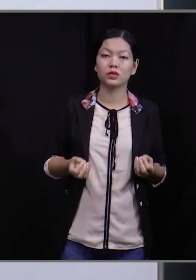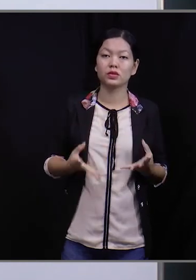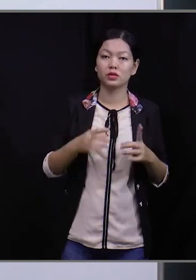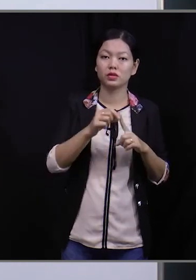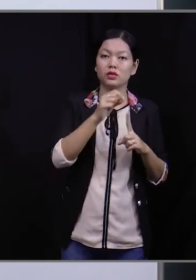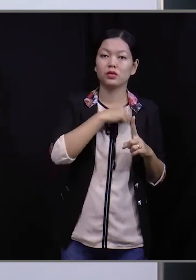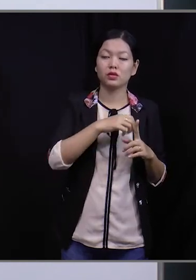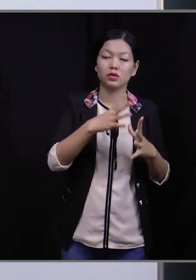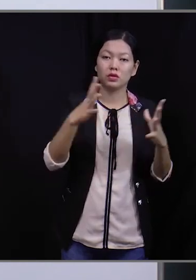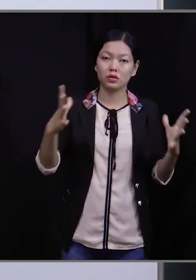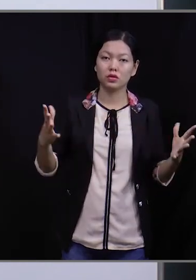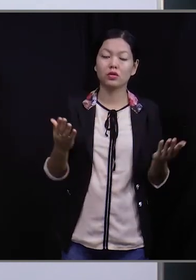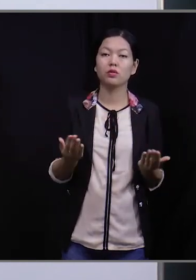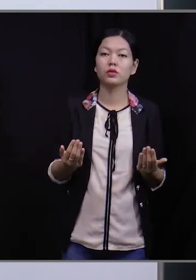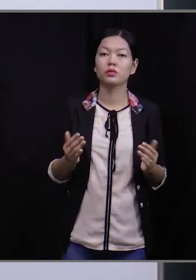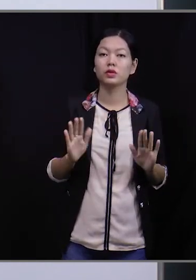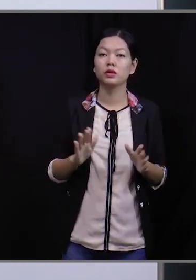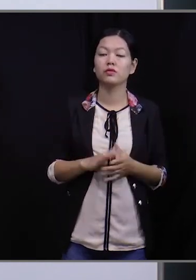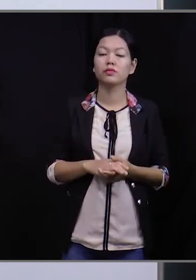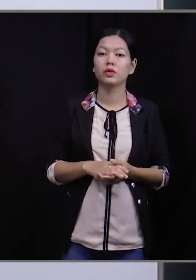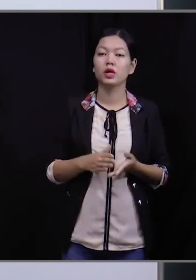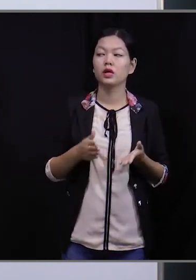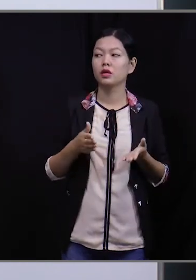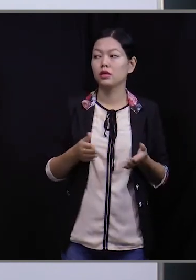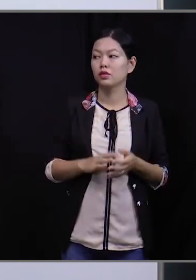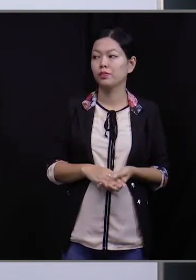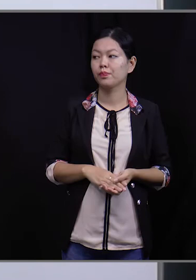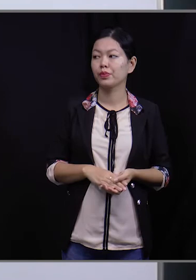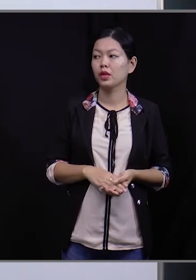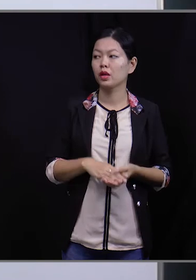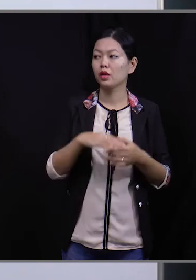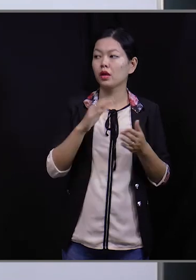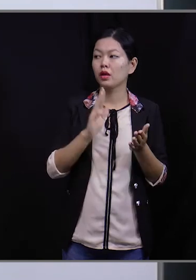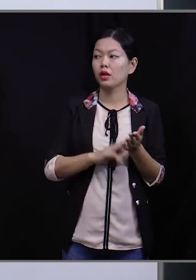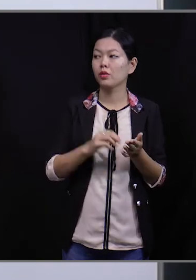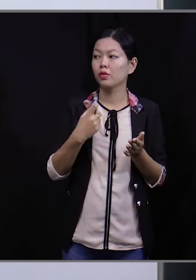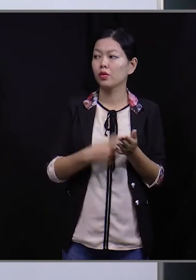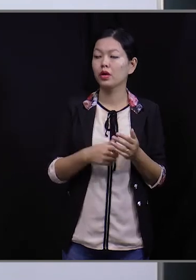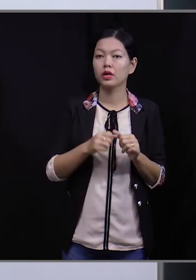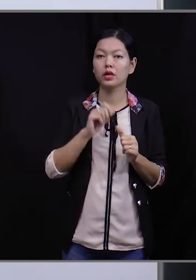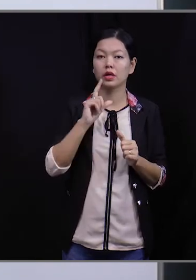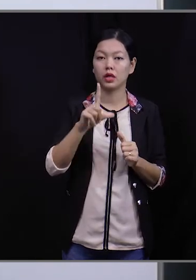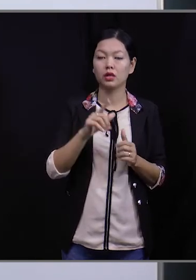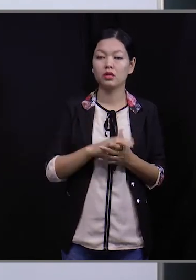requirement. Clear or not? Then we have moral suasion. Moral suasion is a situation where the central bank